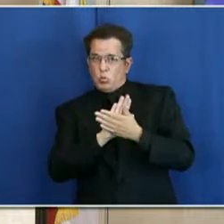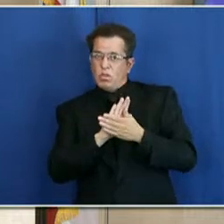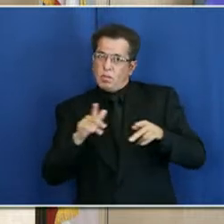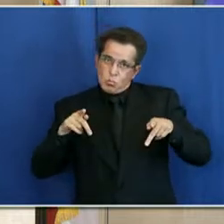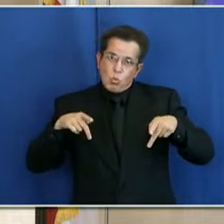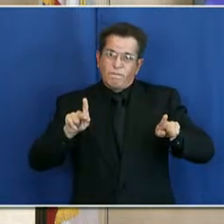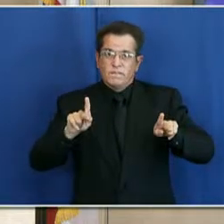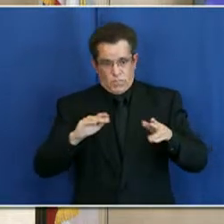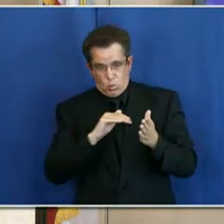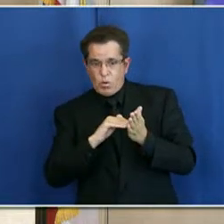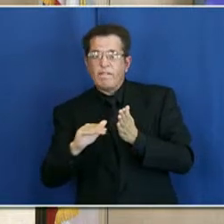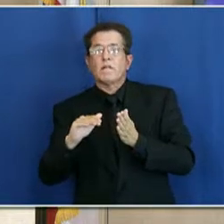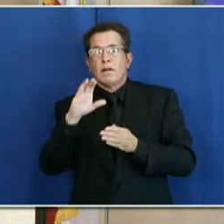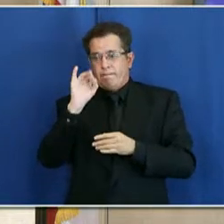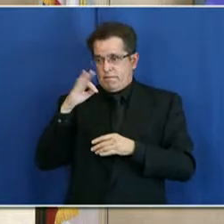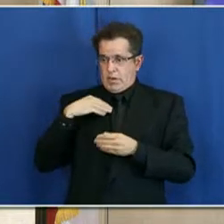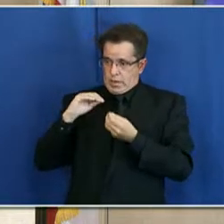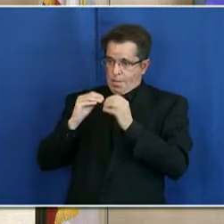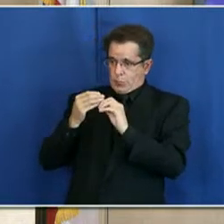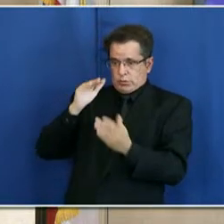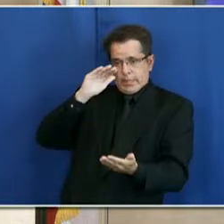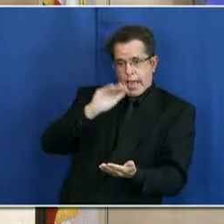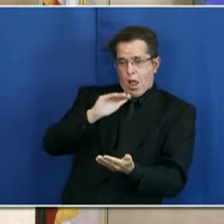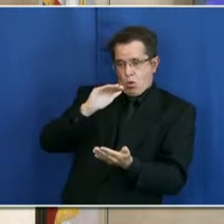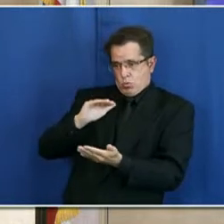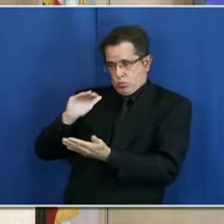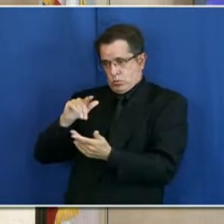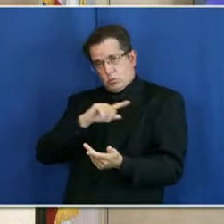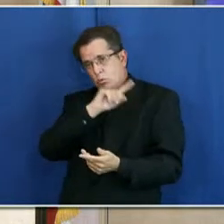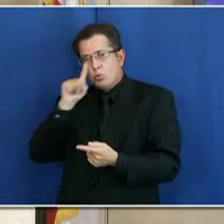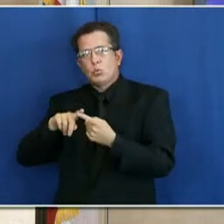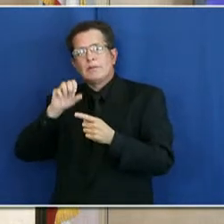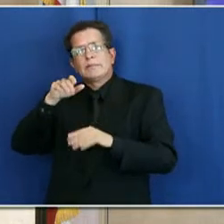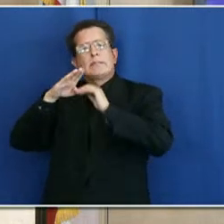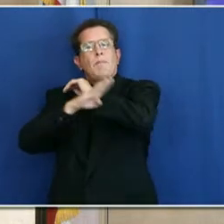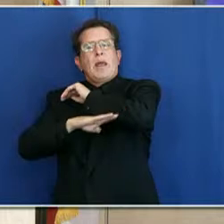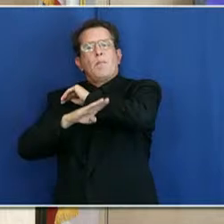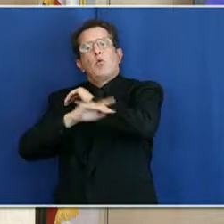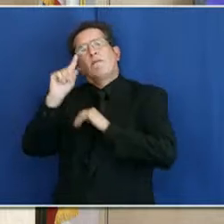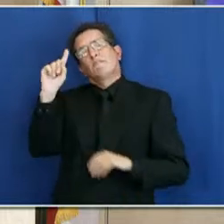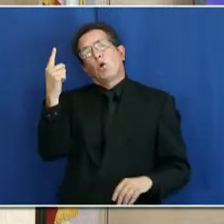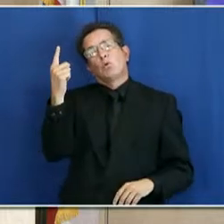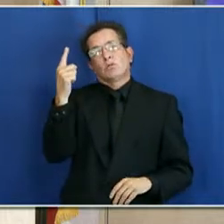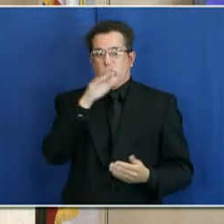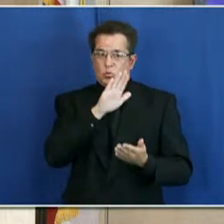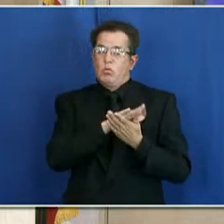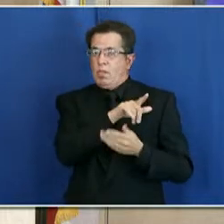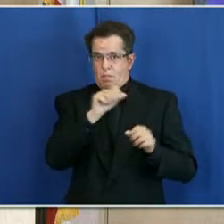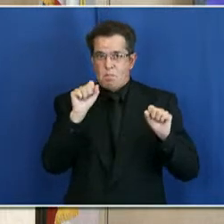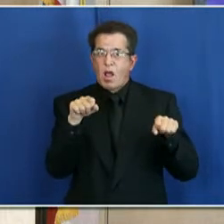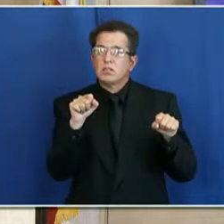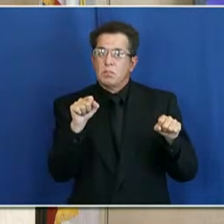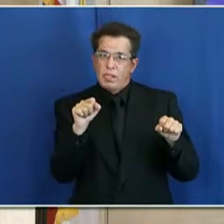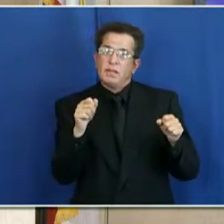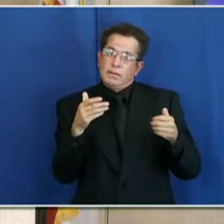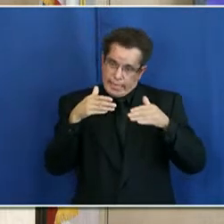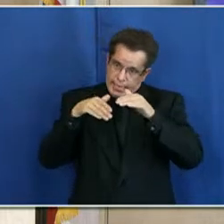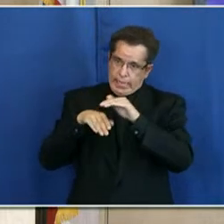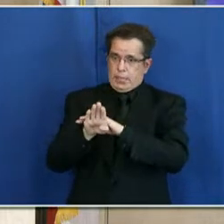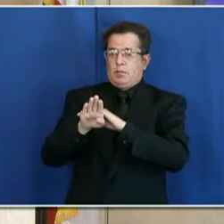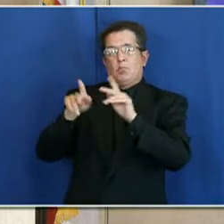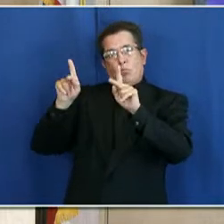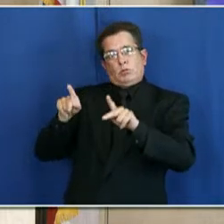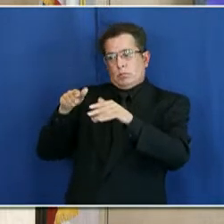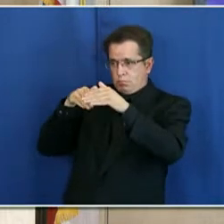We also, assuming our case rate stays down through September 1st, schools will have the option of resuming a modified